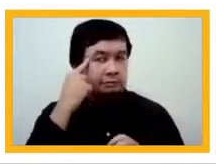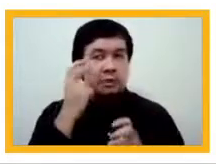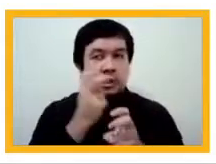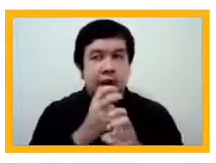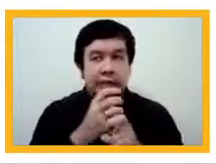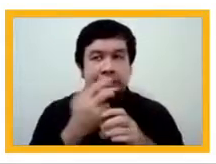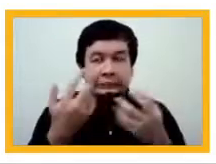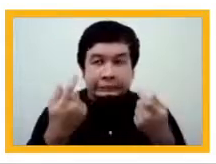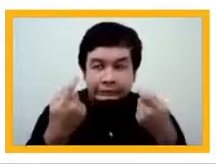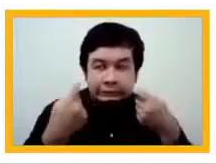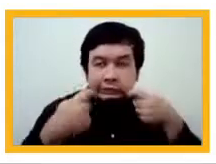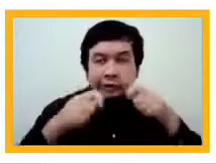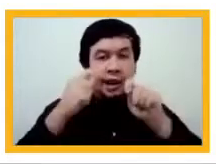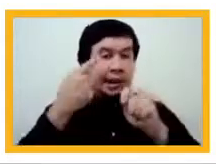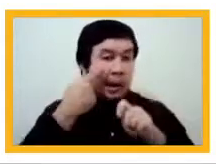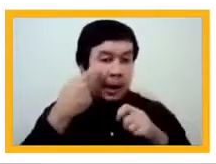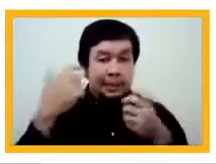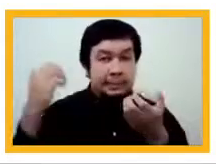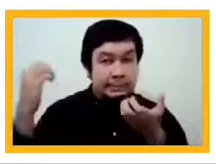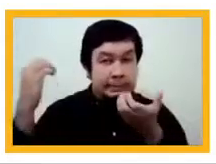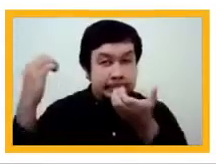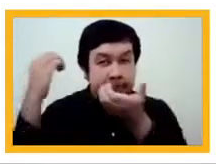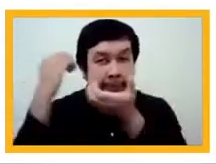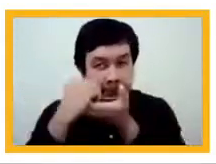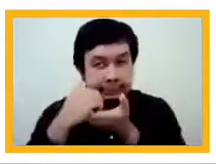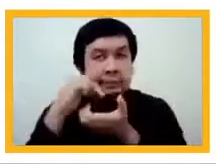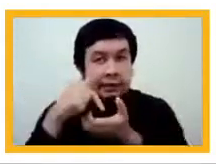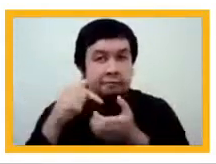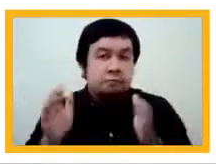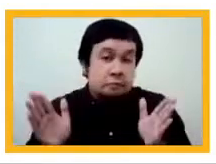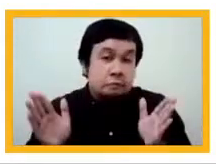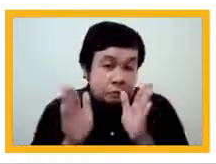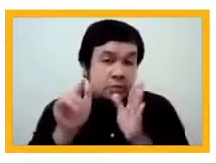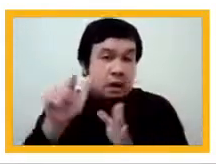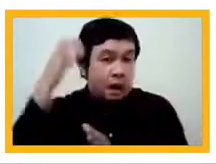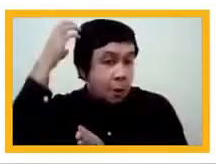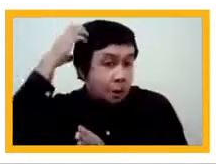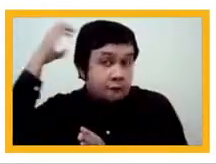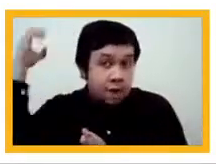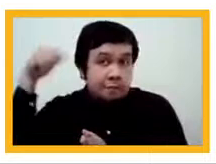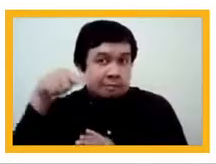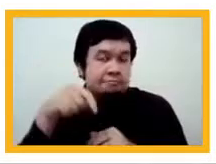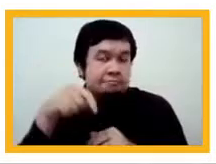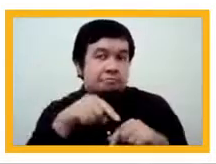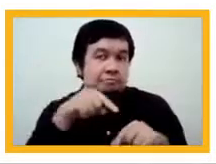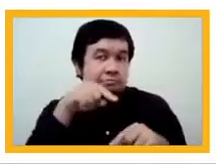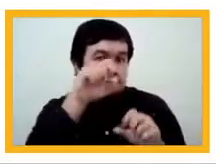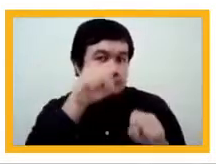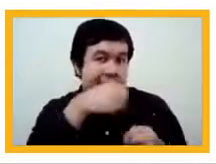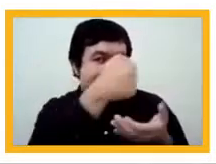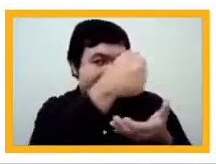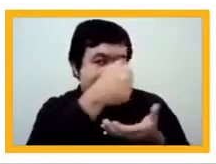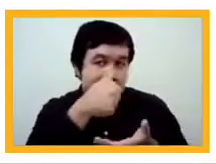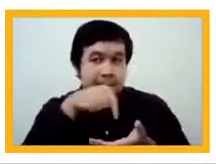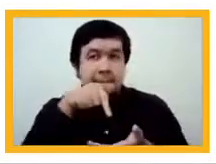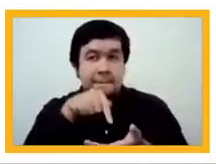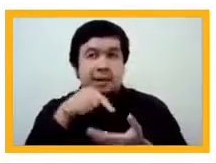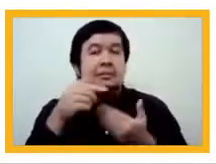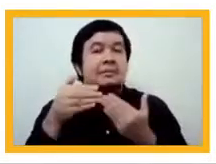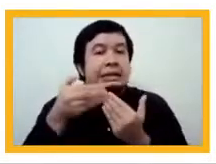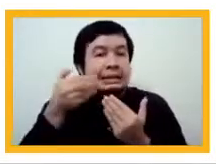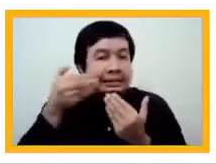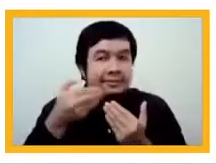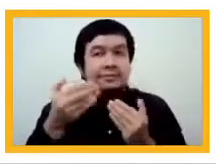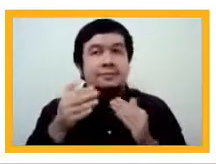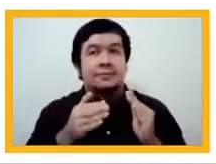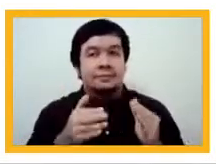the government to support sometimes financially and then lower end financially. So to